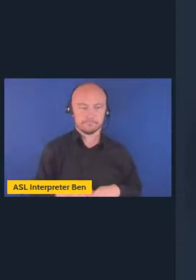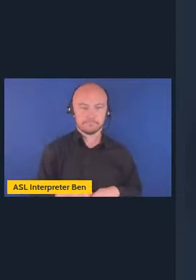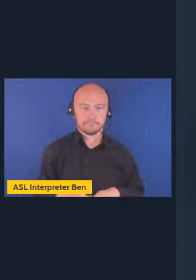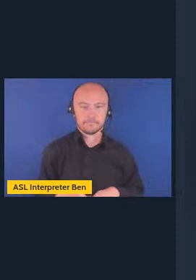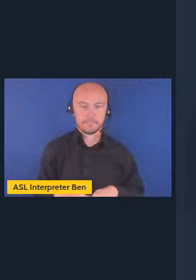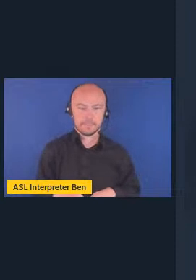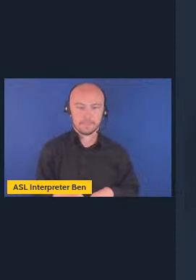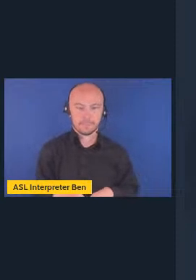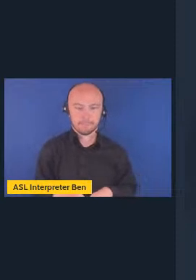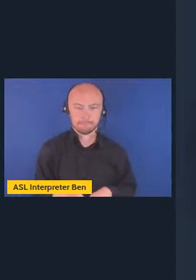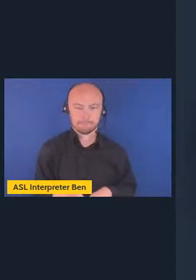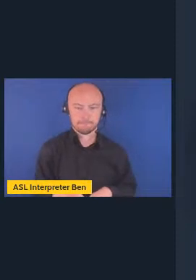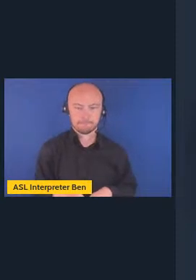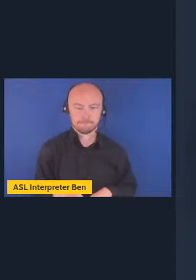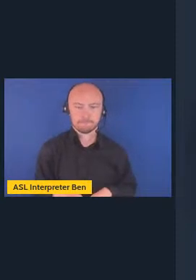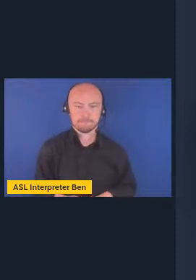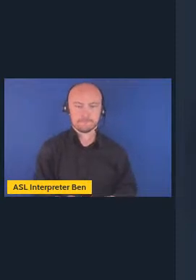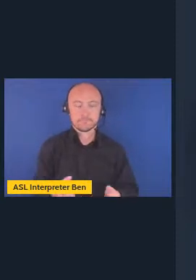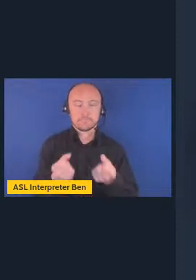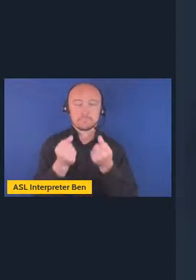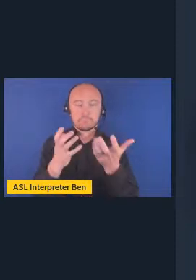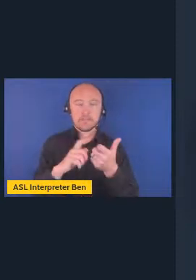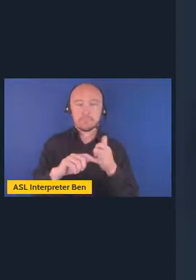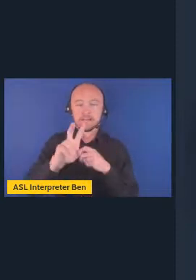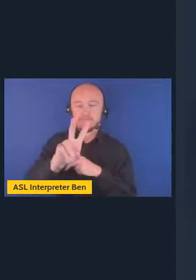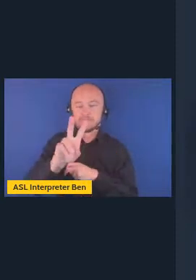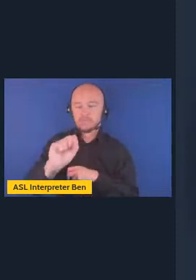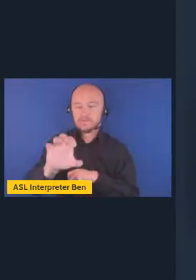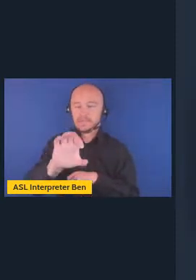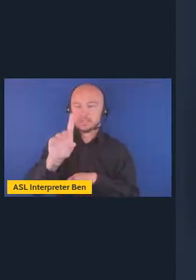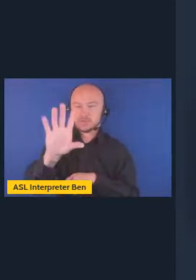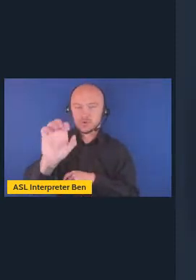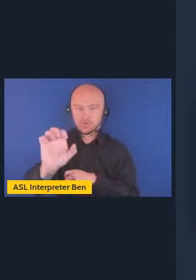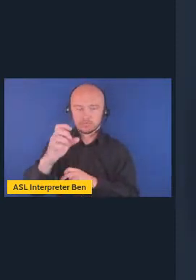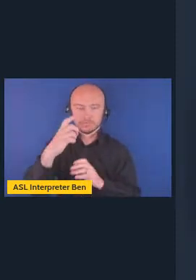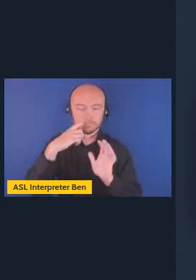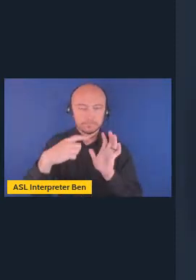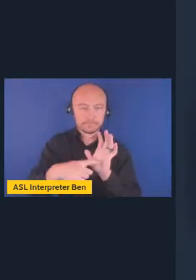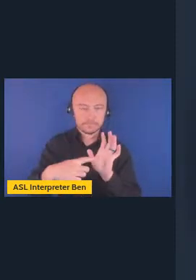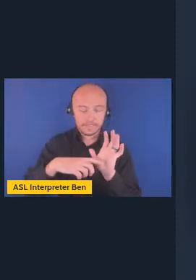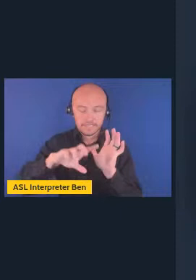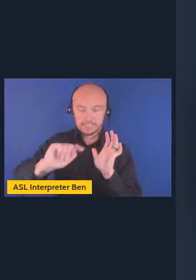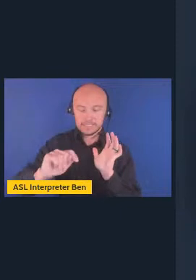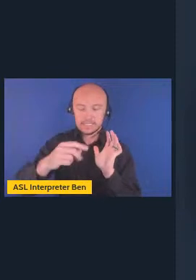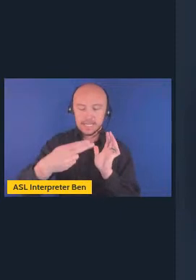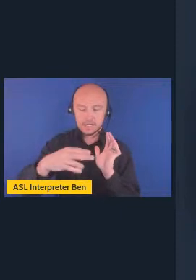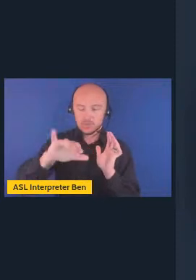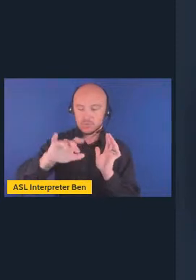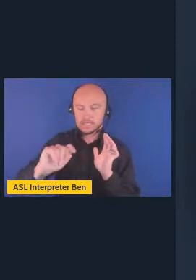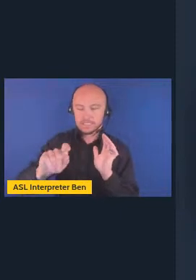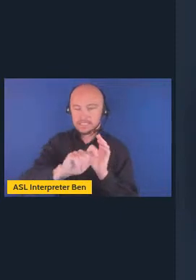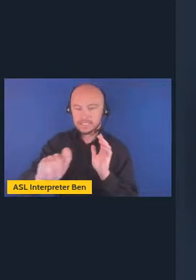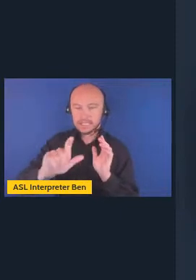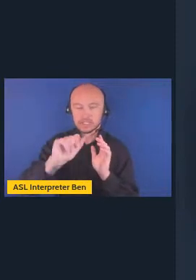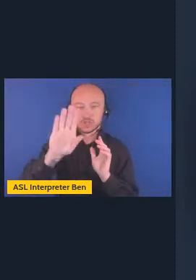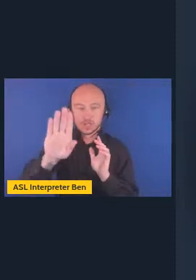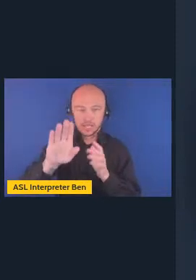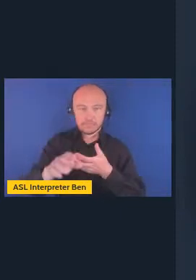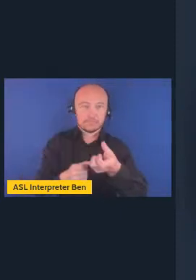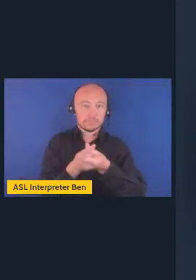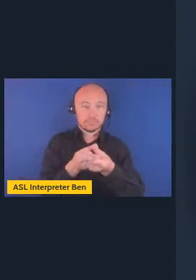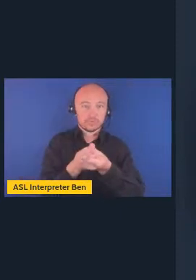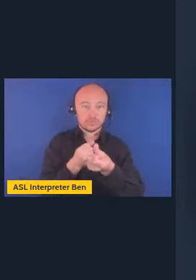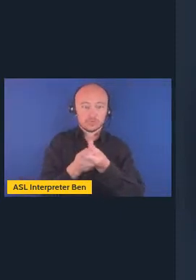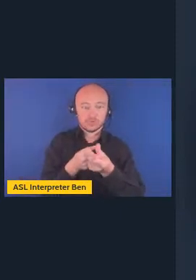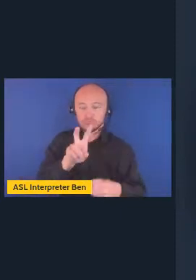Many new features for the VS Code component as well. For example, thyt-lab added support for VS Code